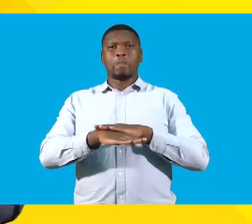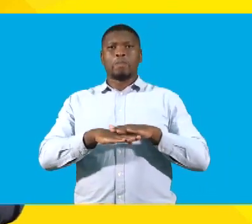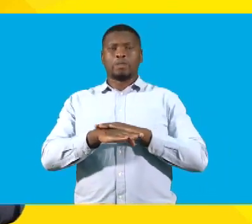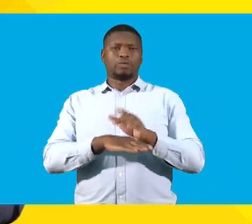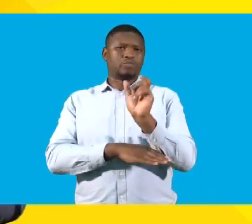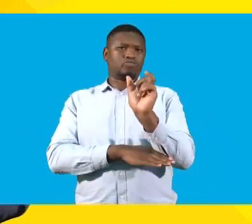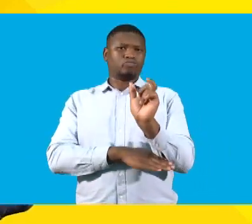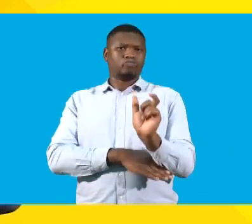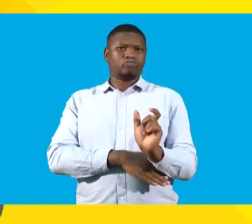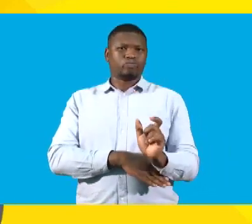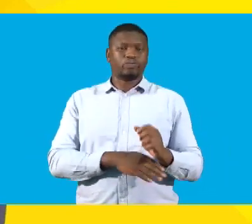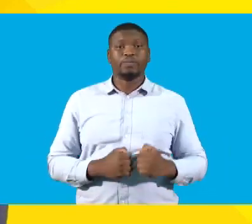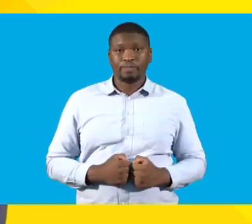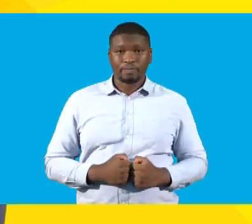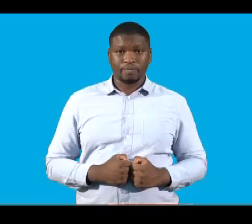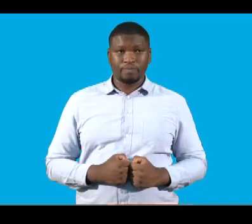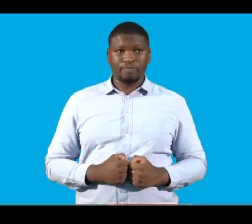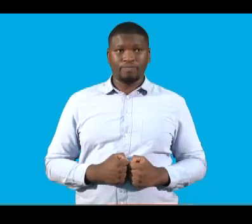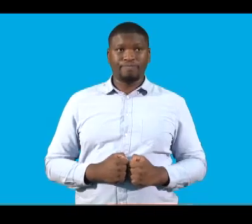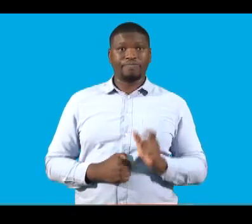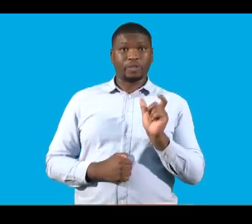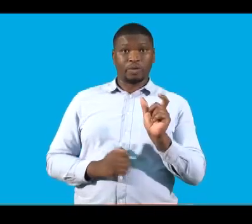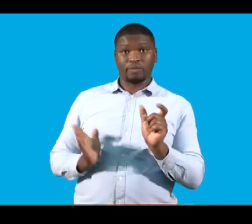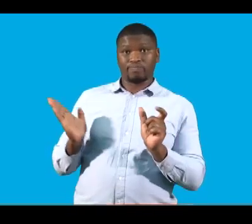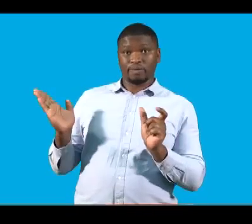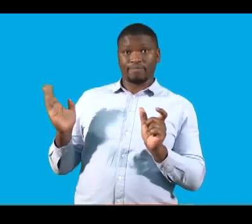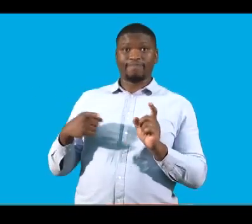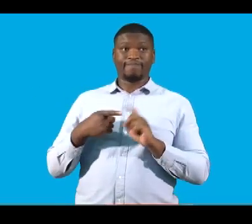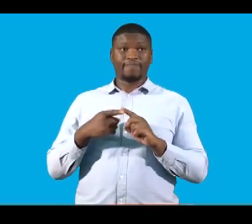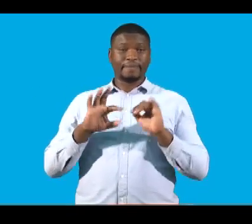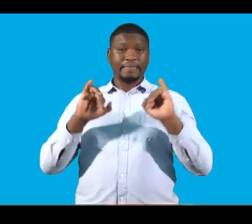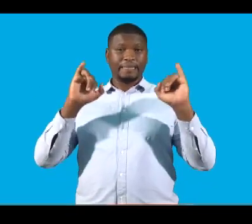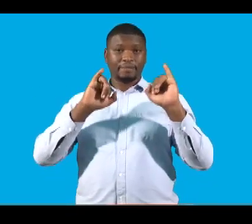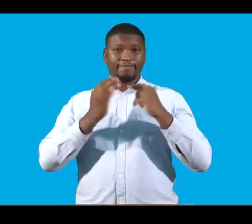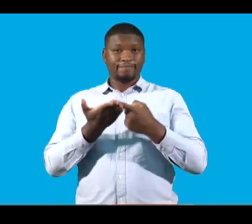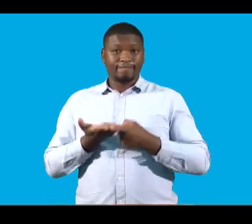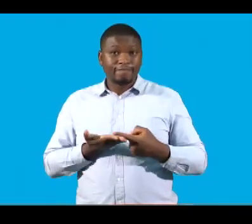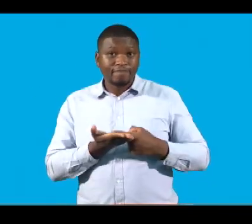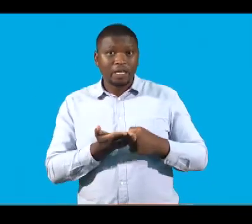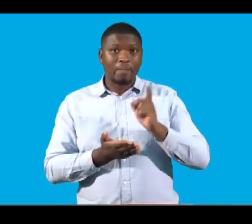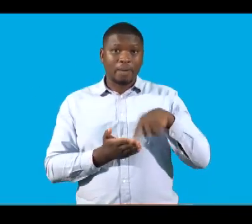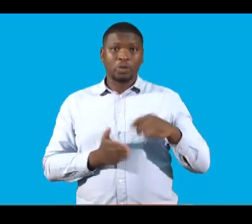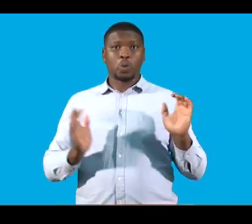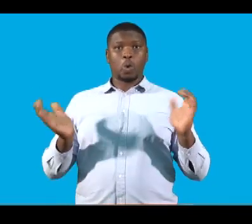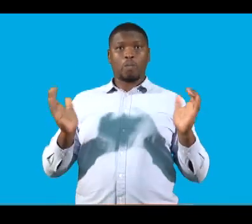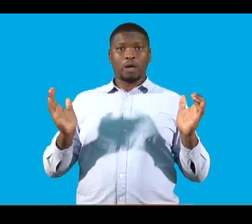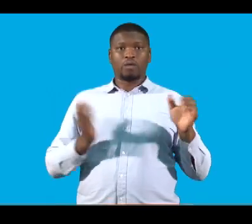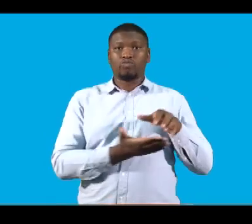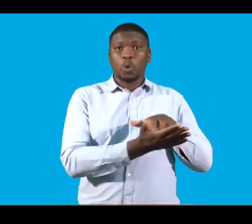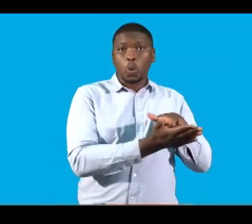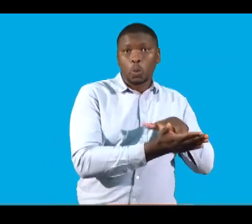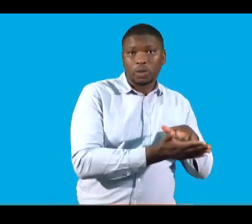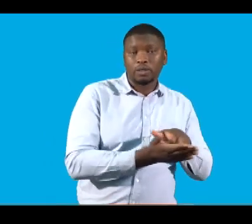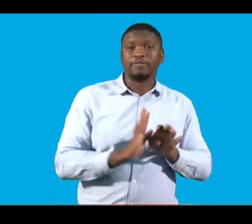terminology. Critically discuss. That means to weigh up the strength and weaknesses of an idea or